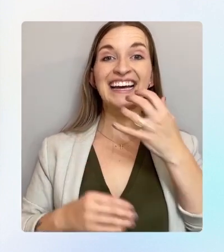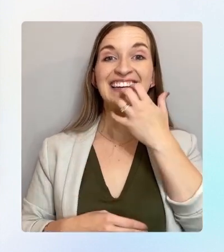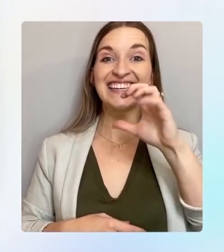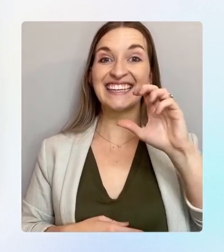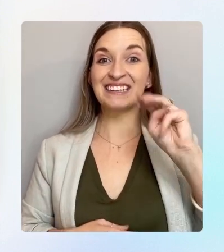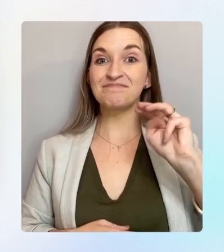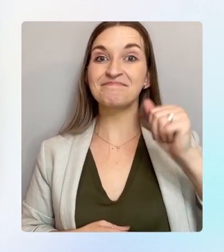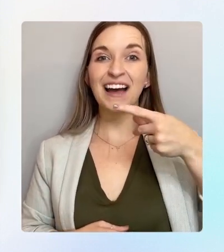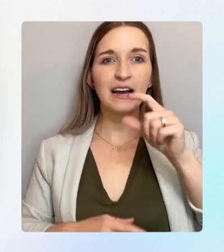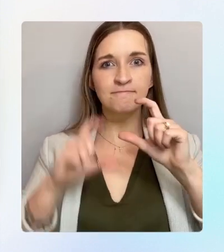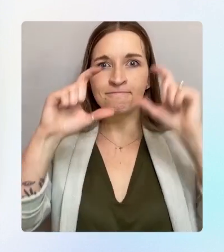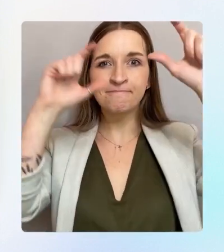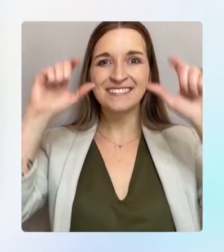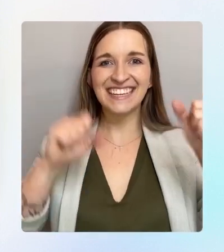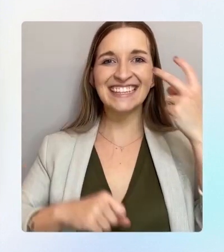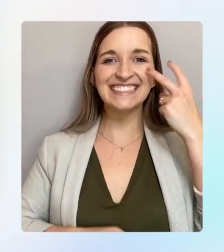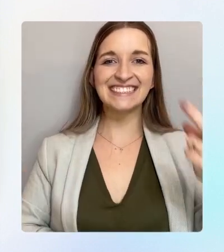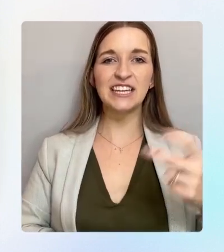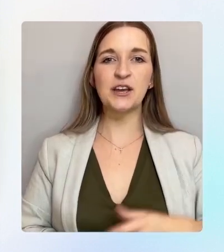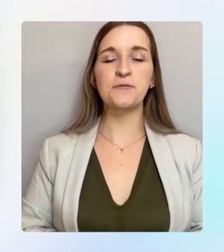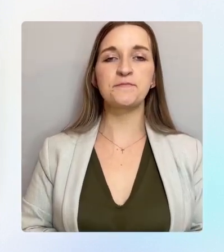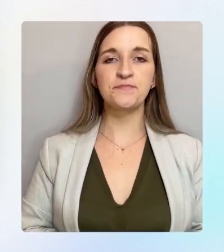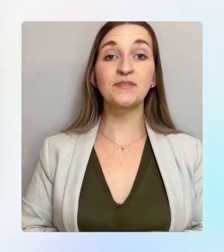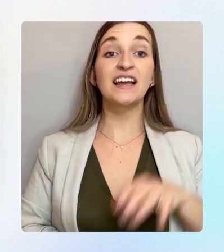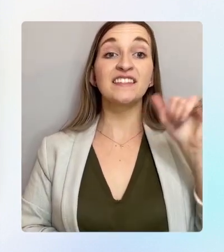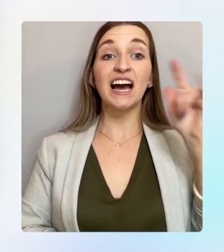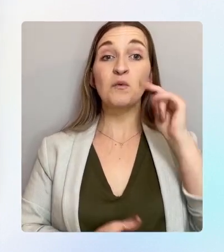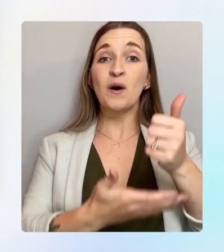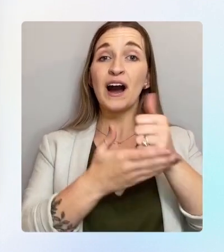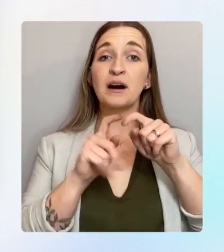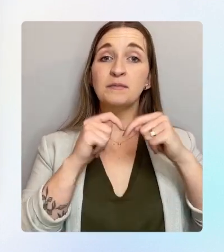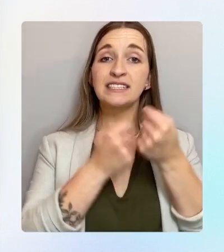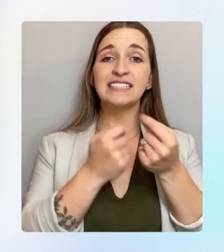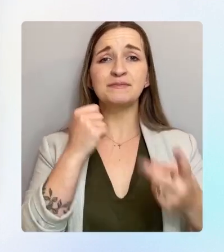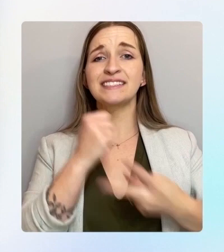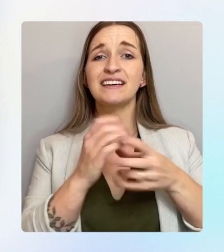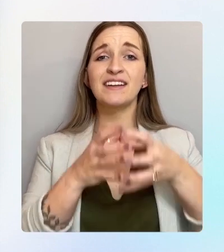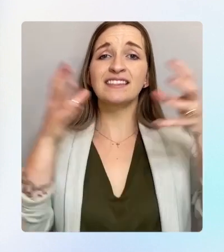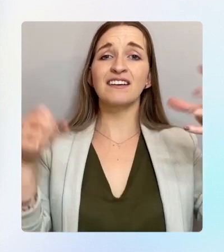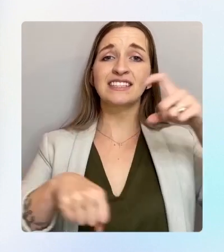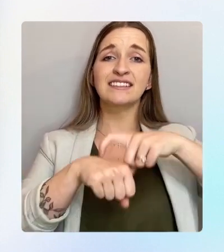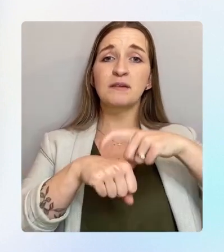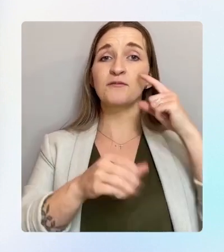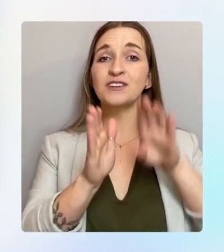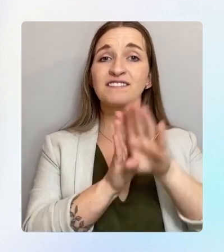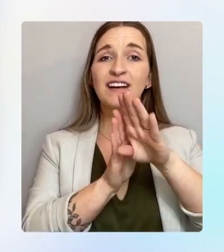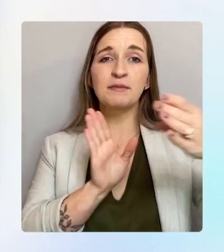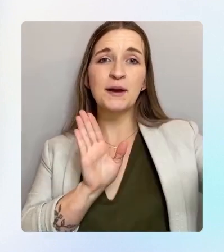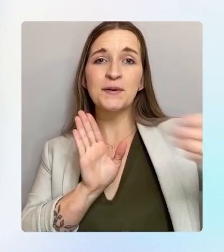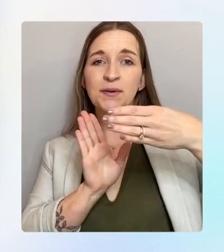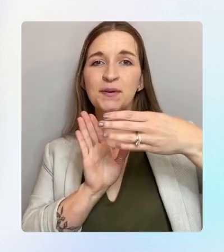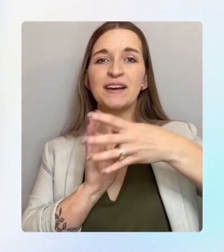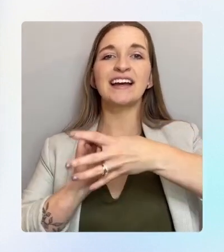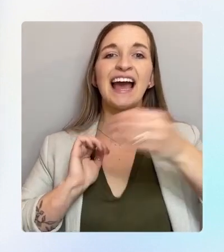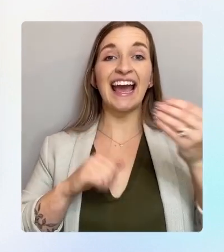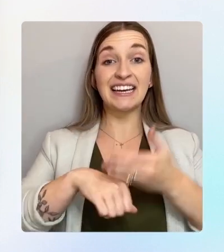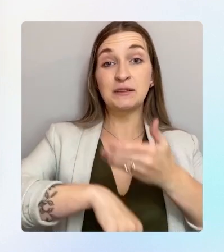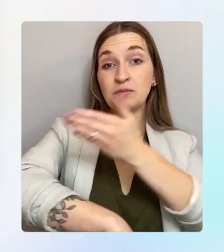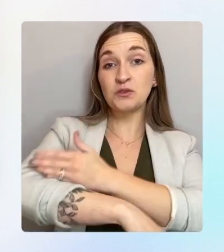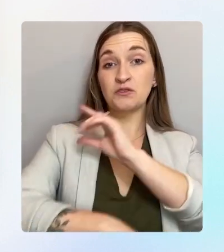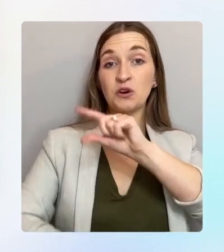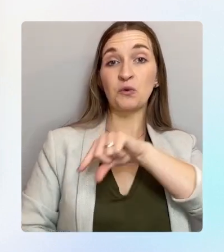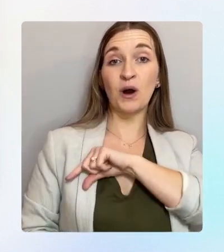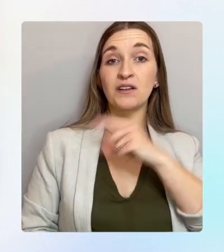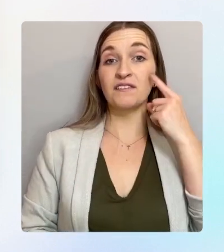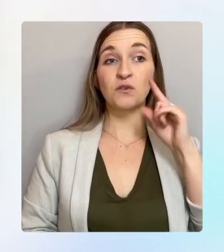green. By iterating more in design, teams are able to save tremendous time in development, as well